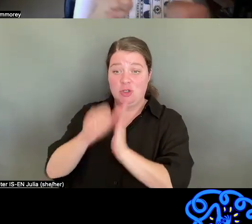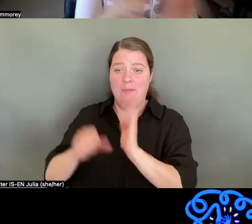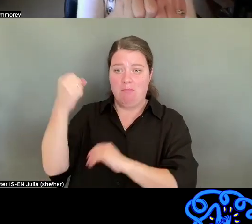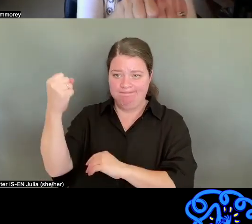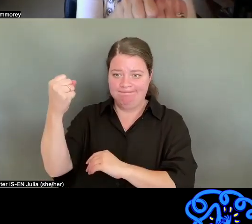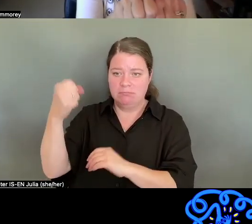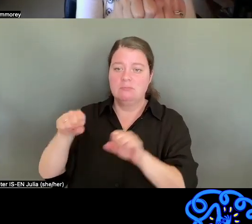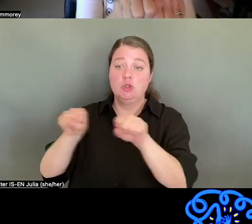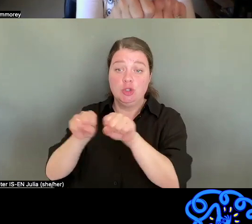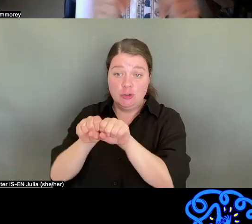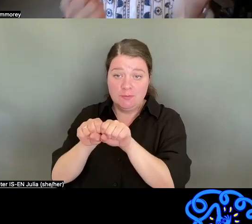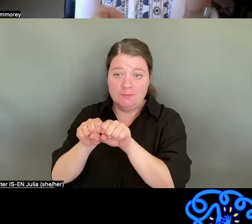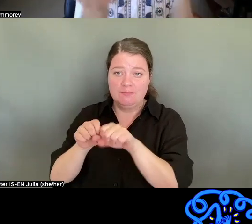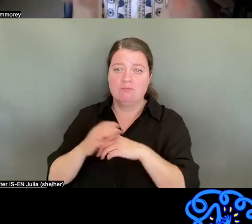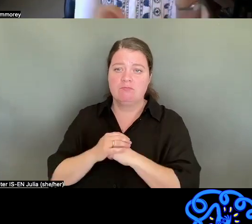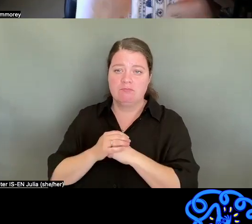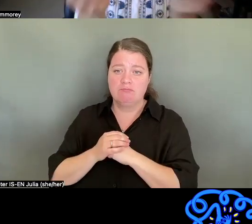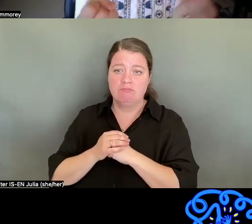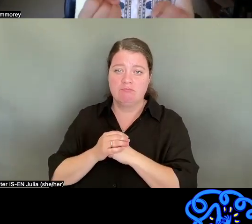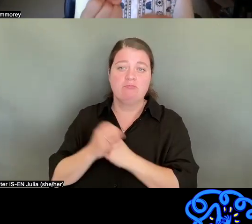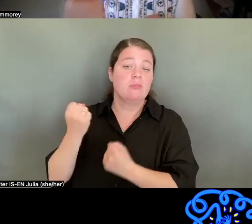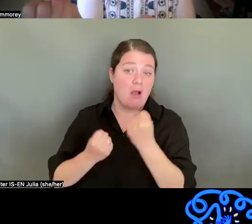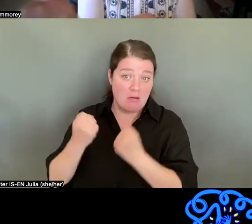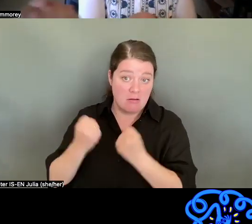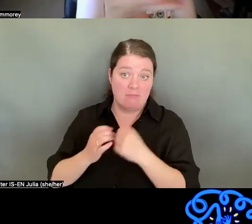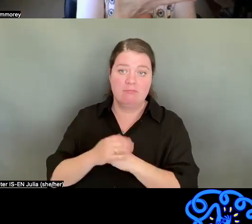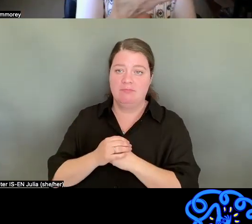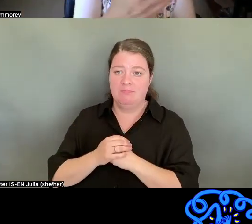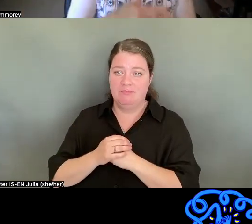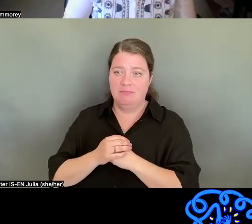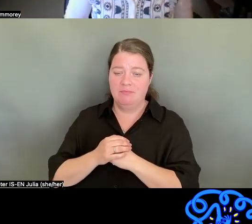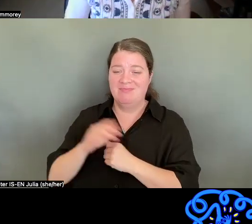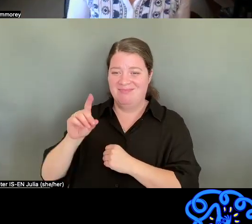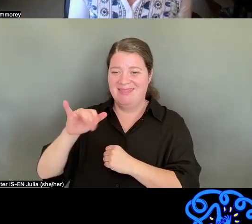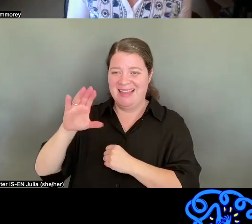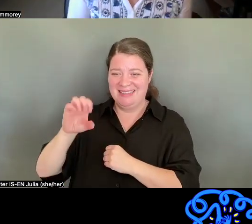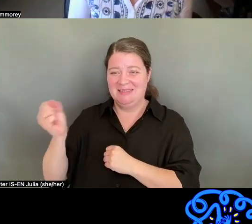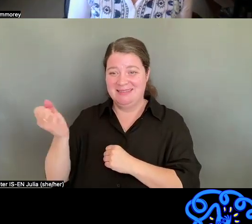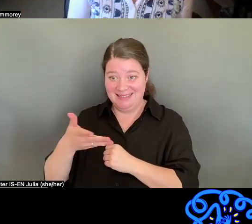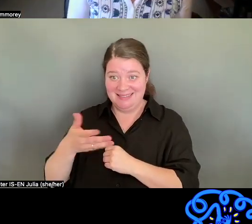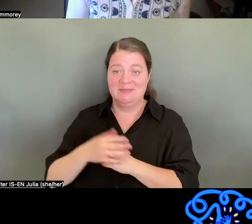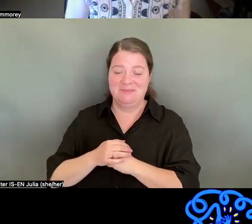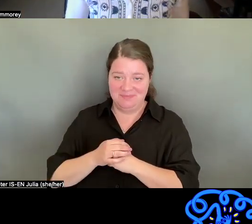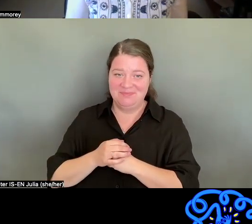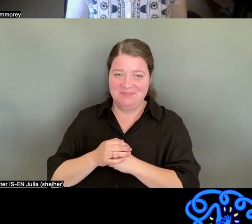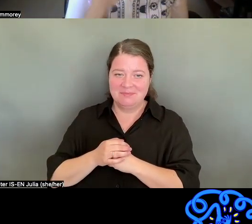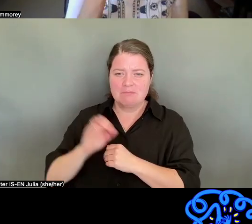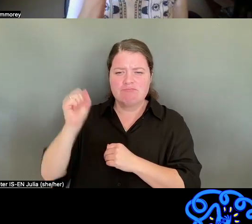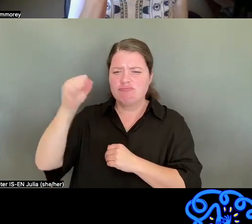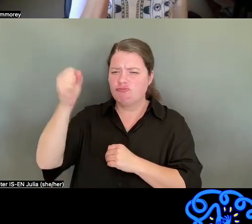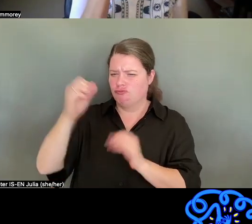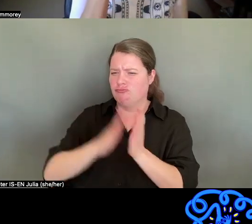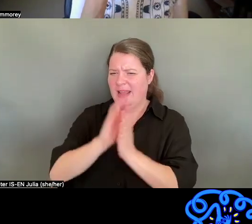shoes, car, dice, Okay. And what we see is